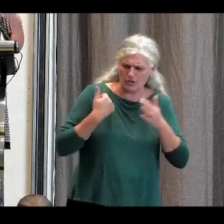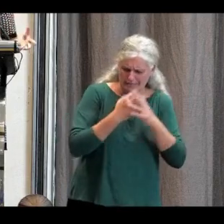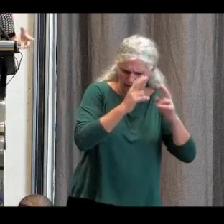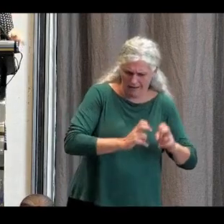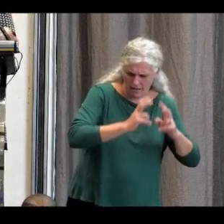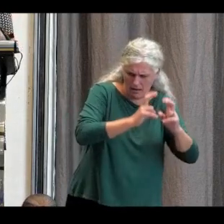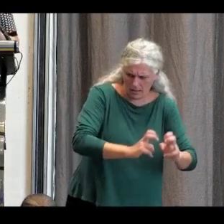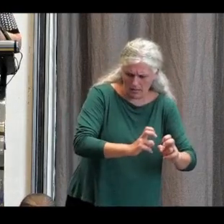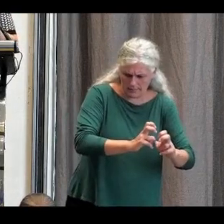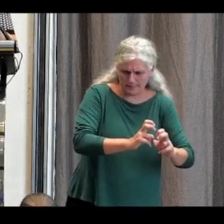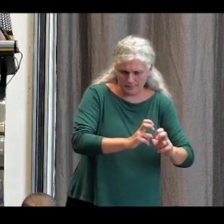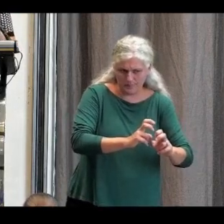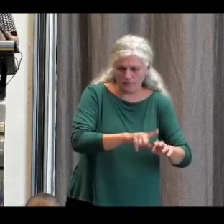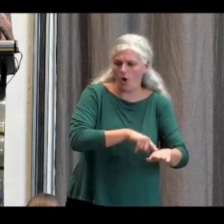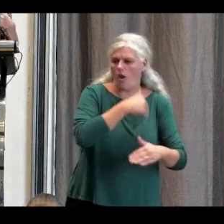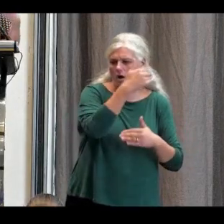with long-term